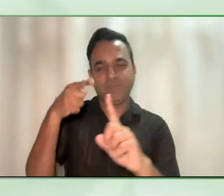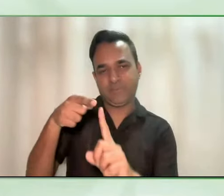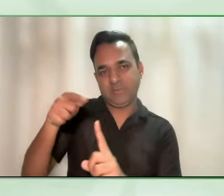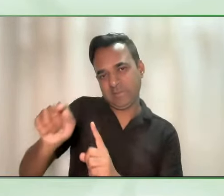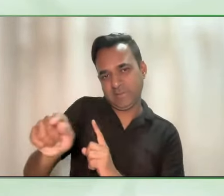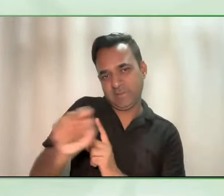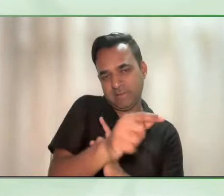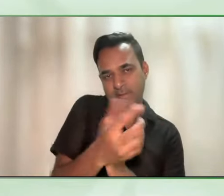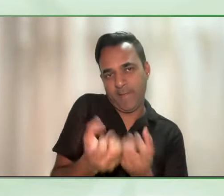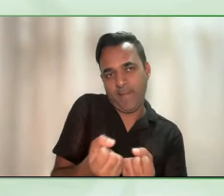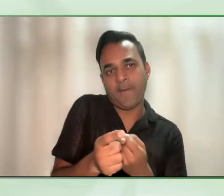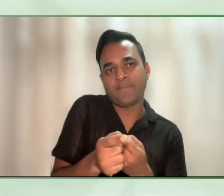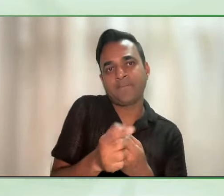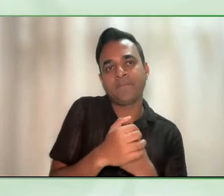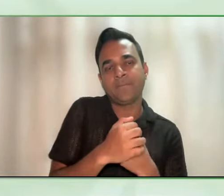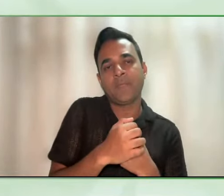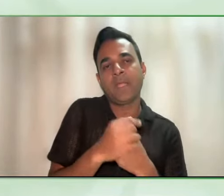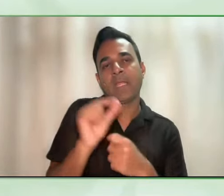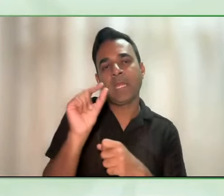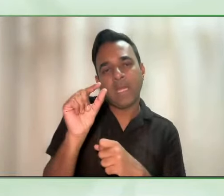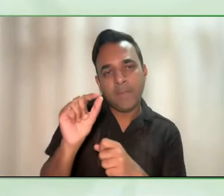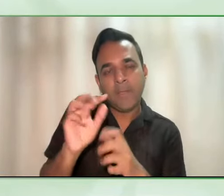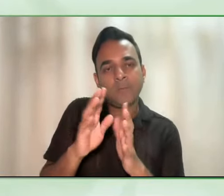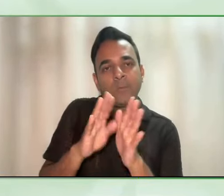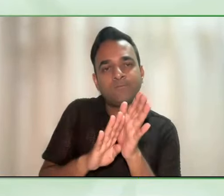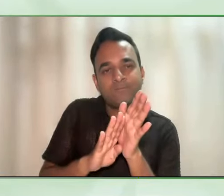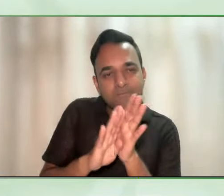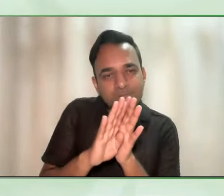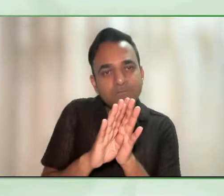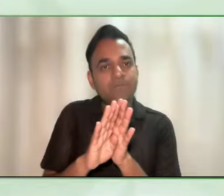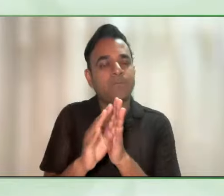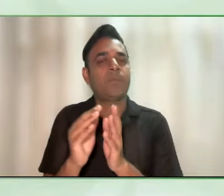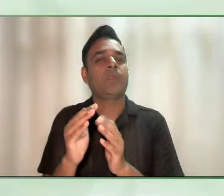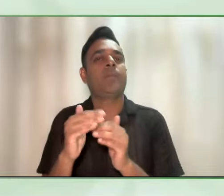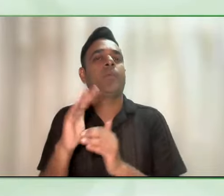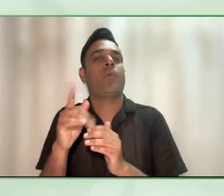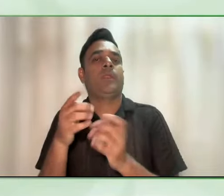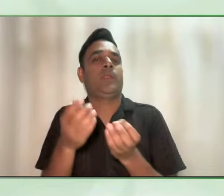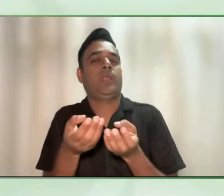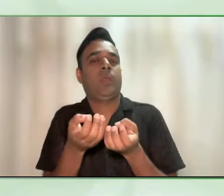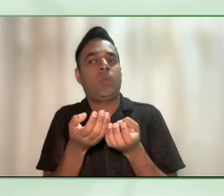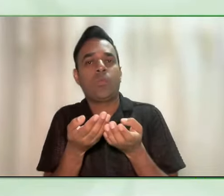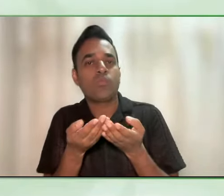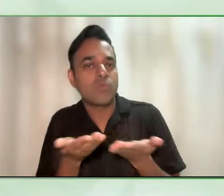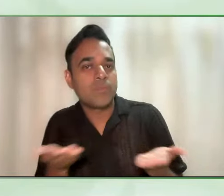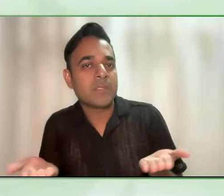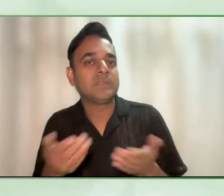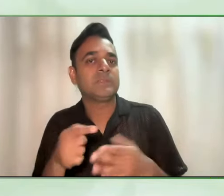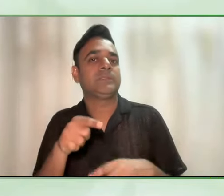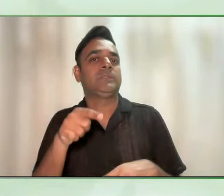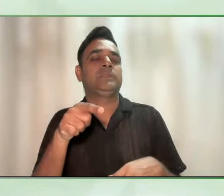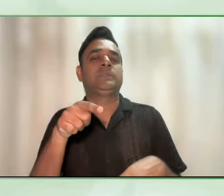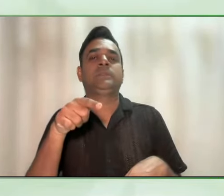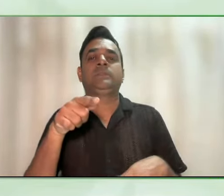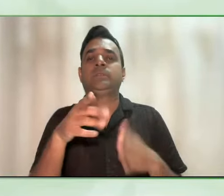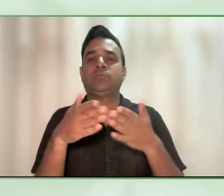Zoom or Teams or applications for communication mainly. But this is the basic level